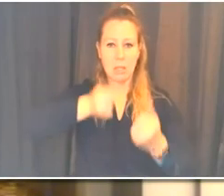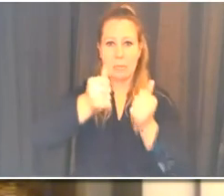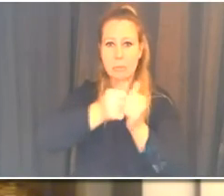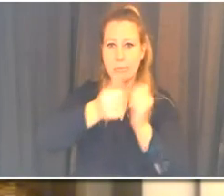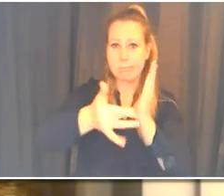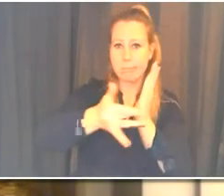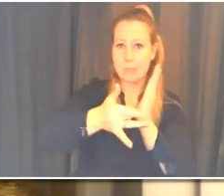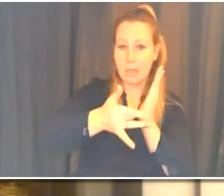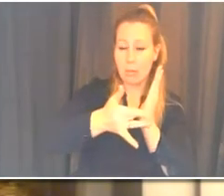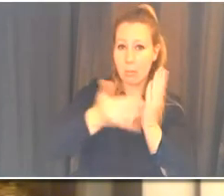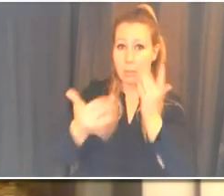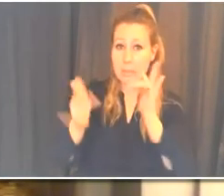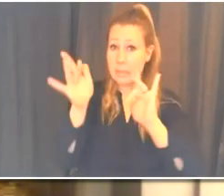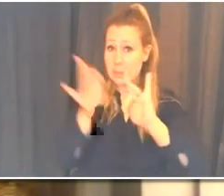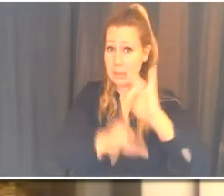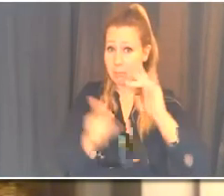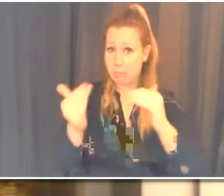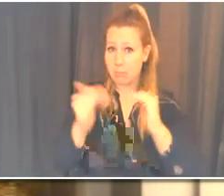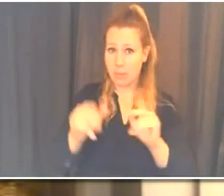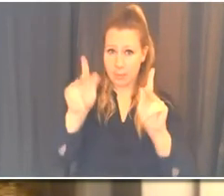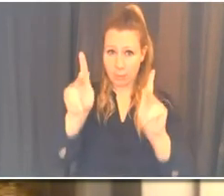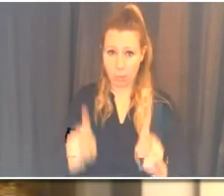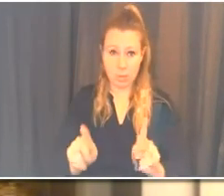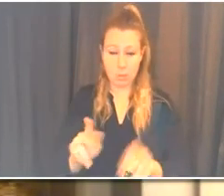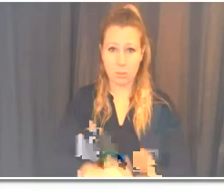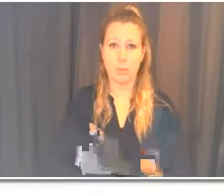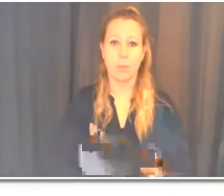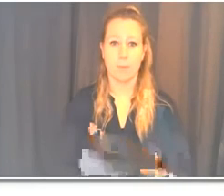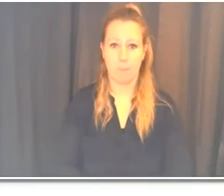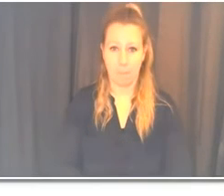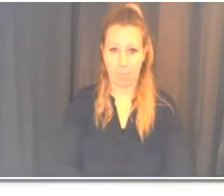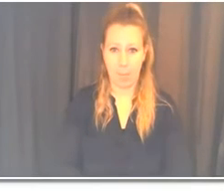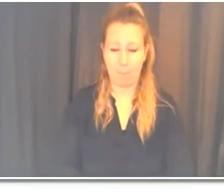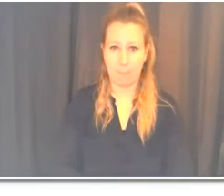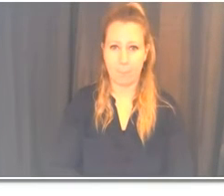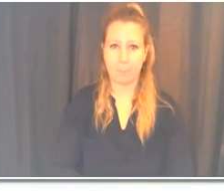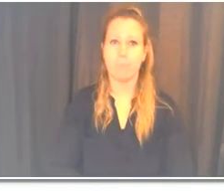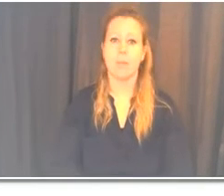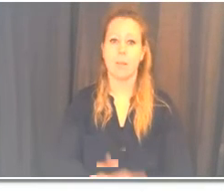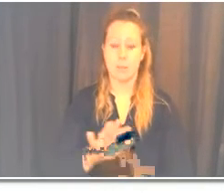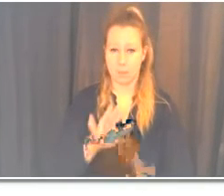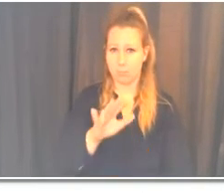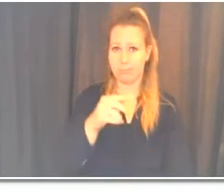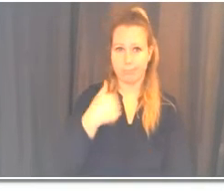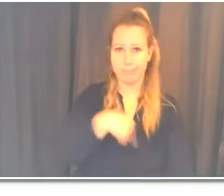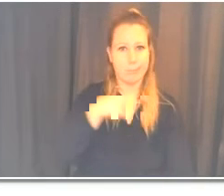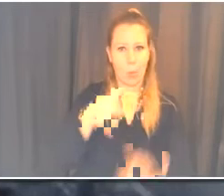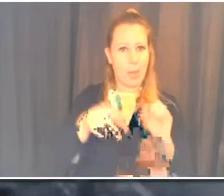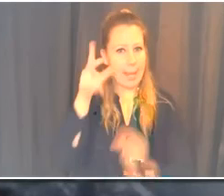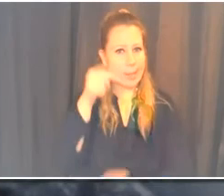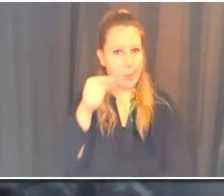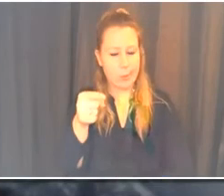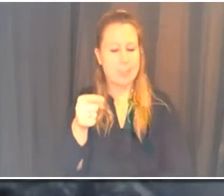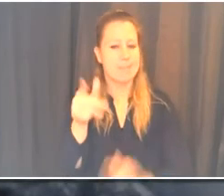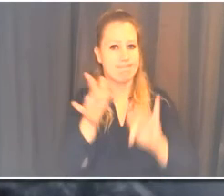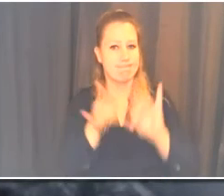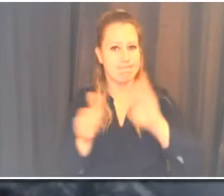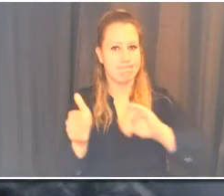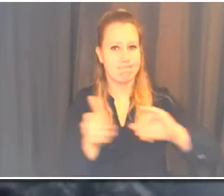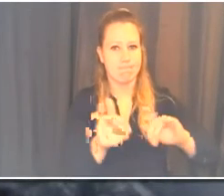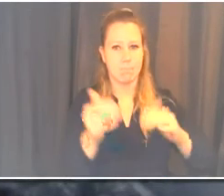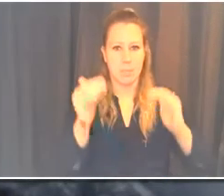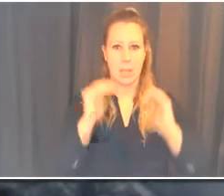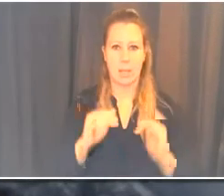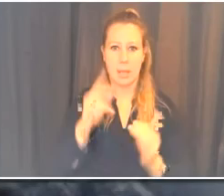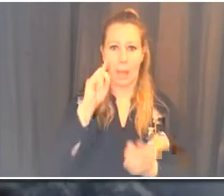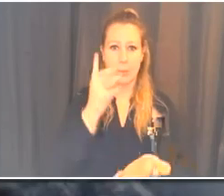um Morgan seagull go ahead okay yes I'm